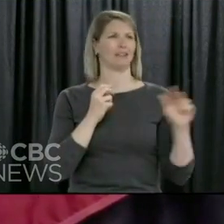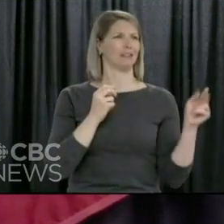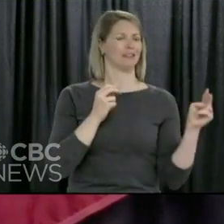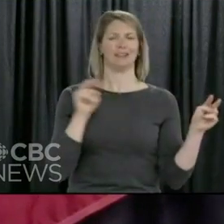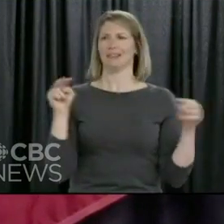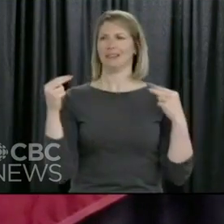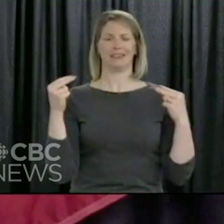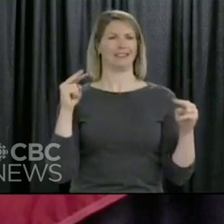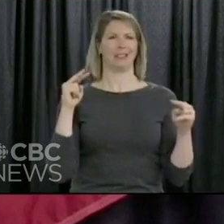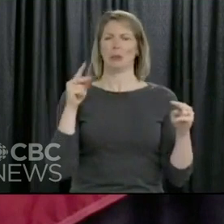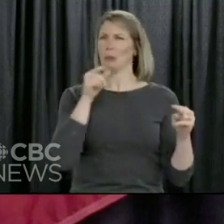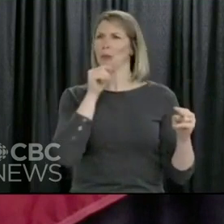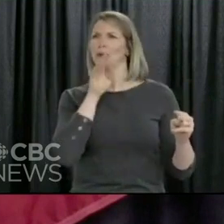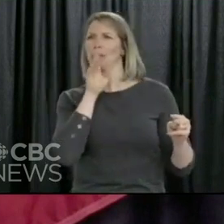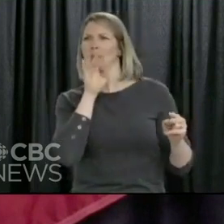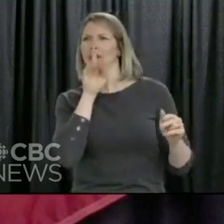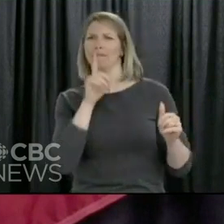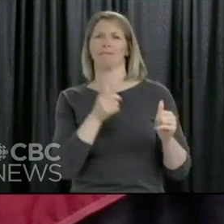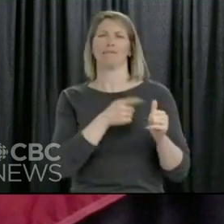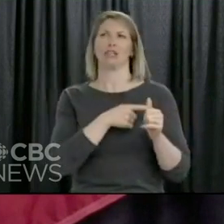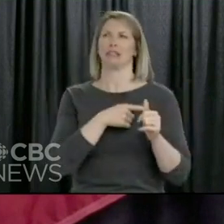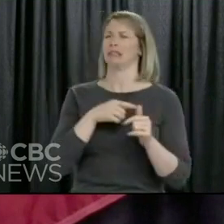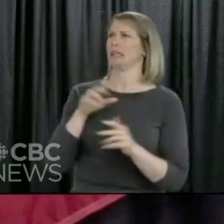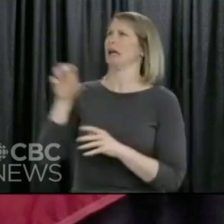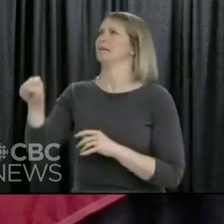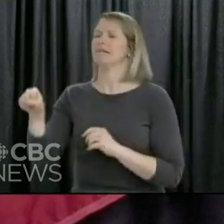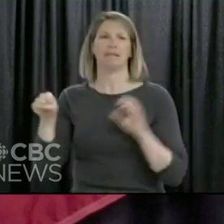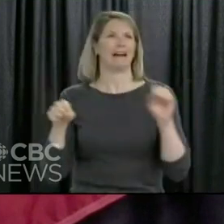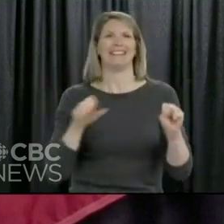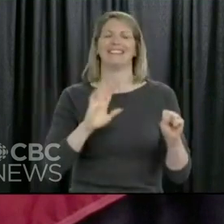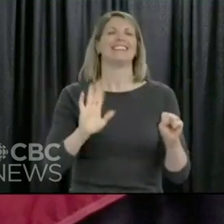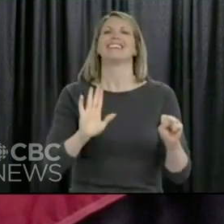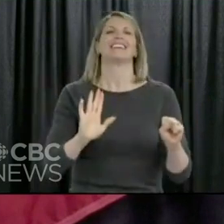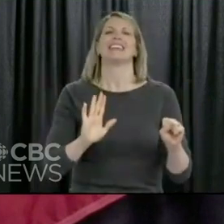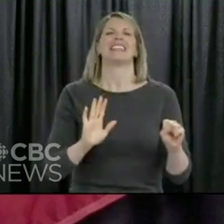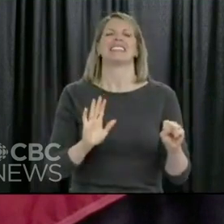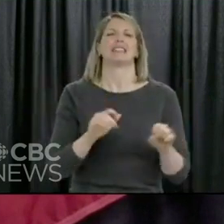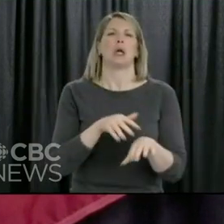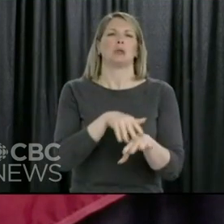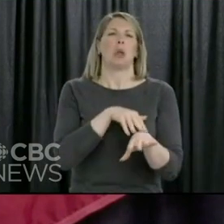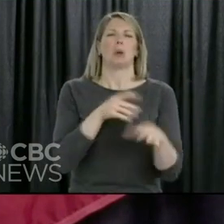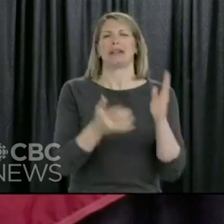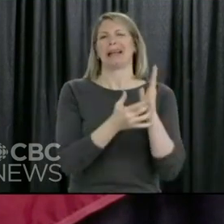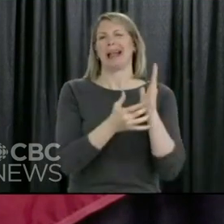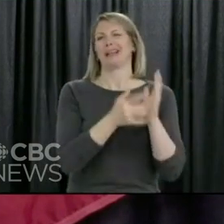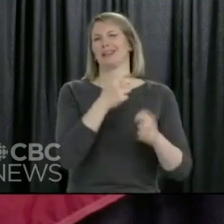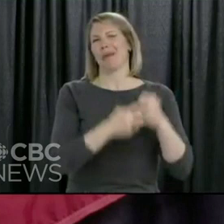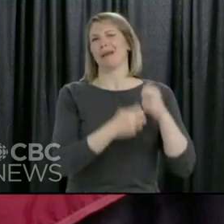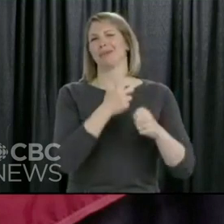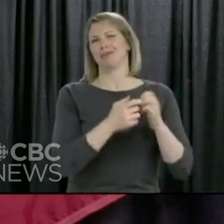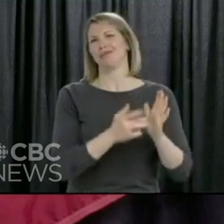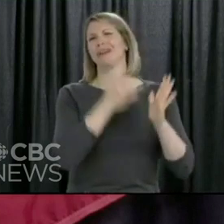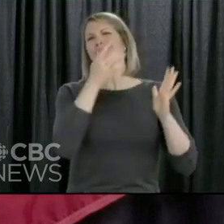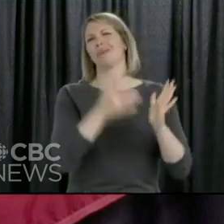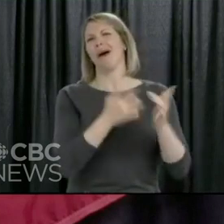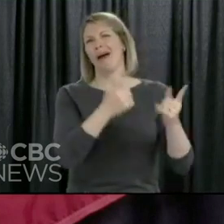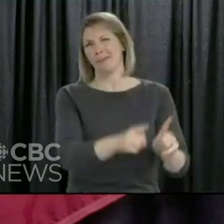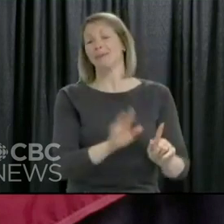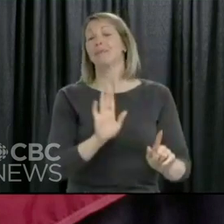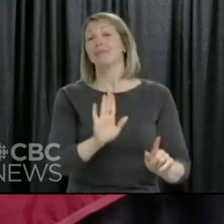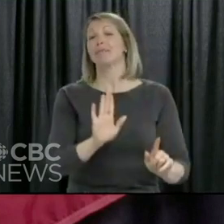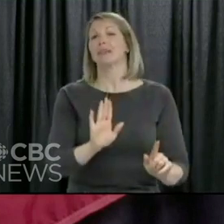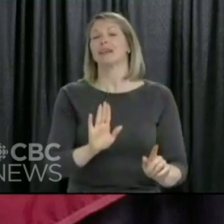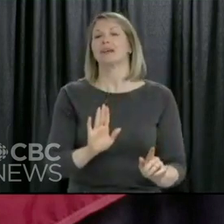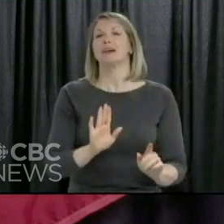cut each other off from time to time, it's not intentionally. It's just that there is a bit of a delay that we'll kind of work with here. through this process. But when it